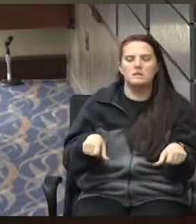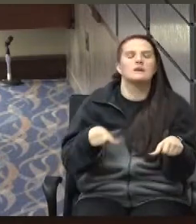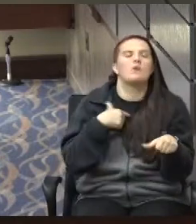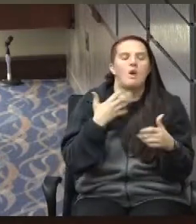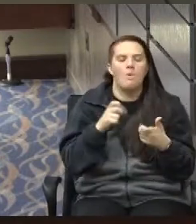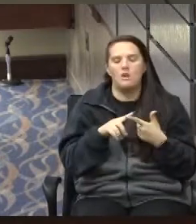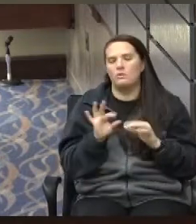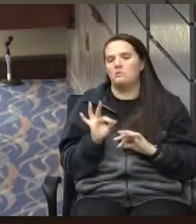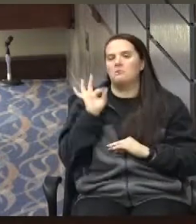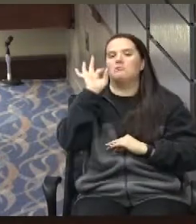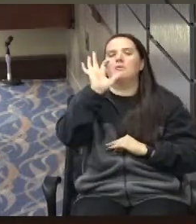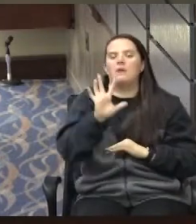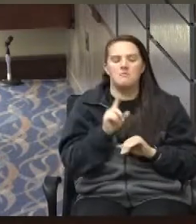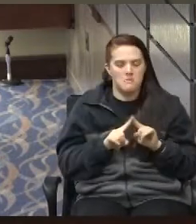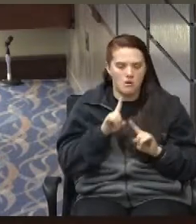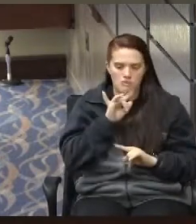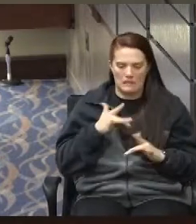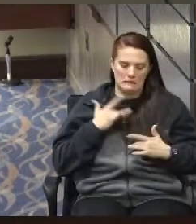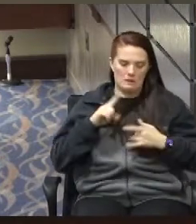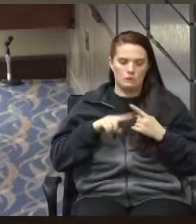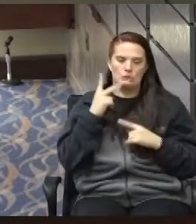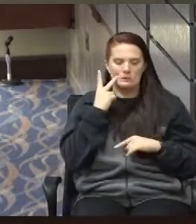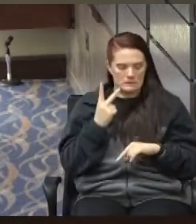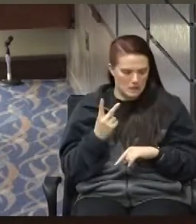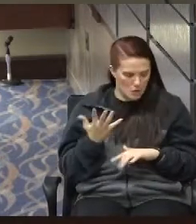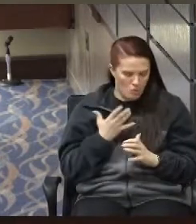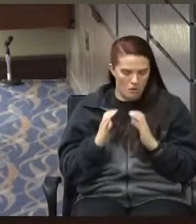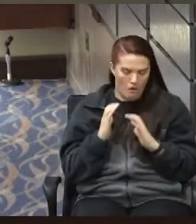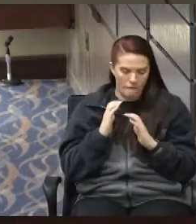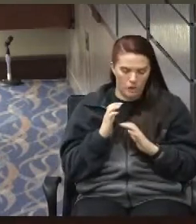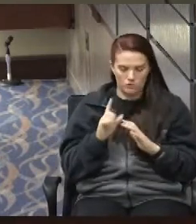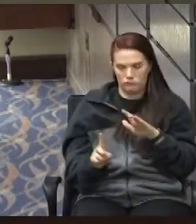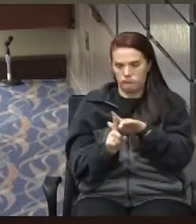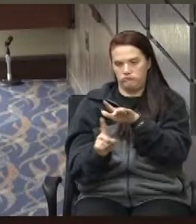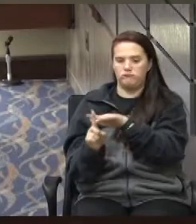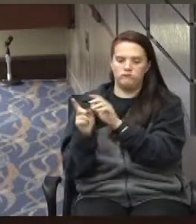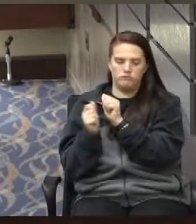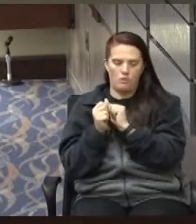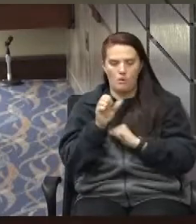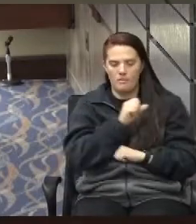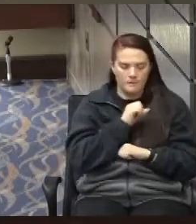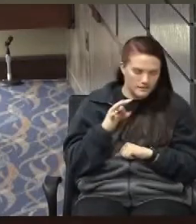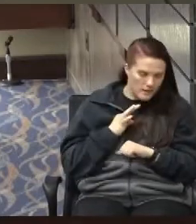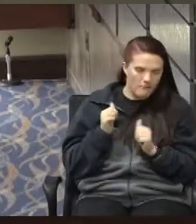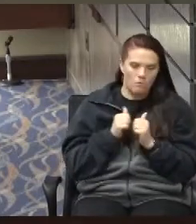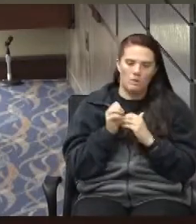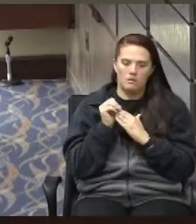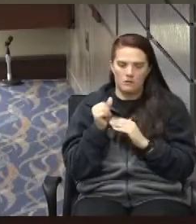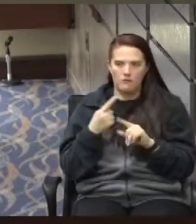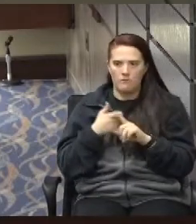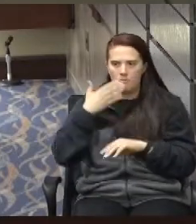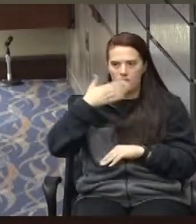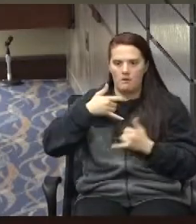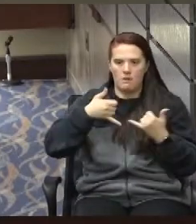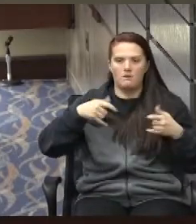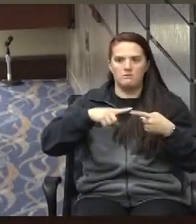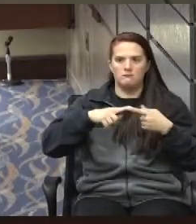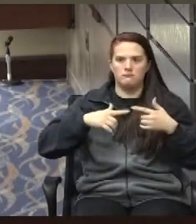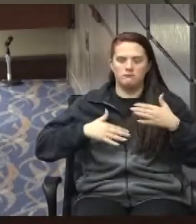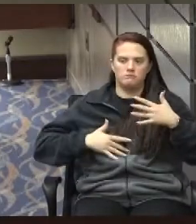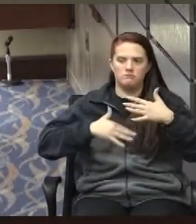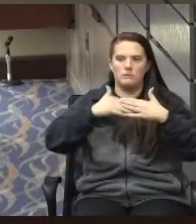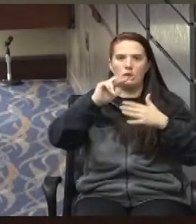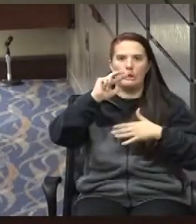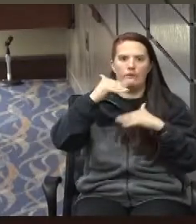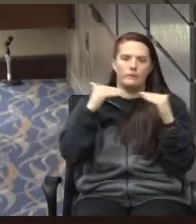put that little plug in there, but really excited to see what conversations come up with staff and with leaders from the front line all the way up to 3rd